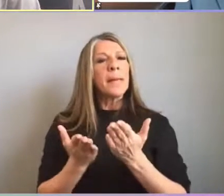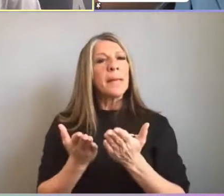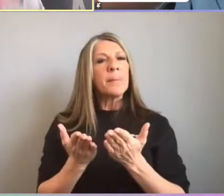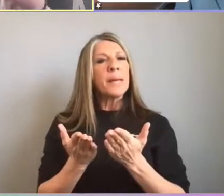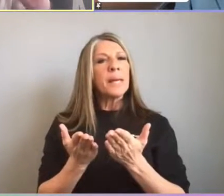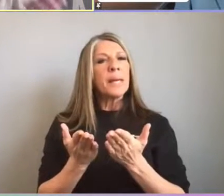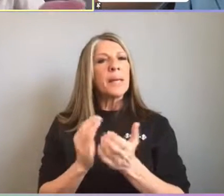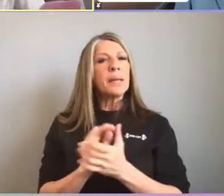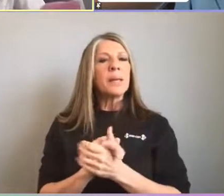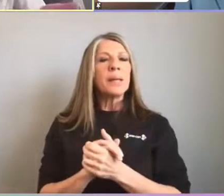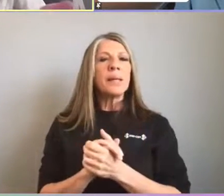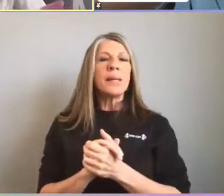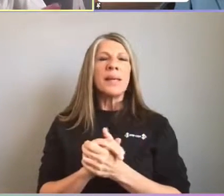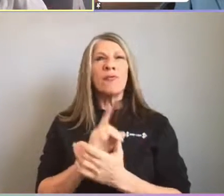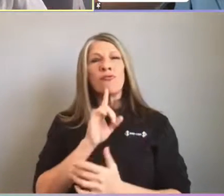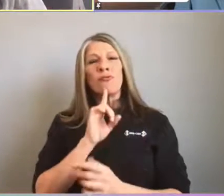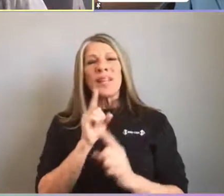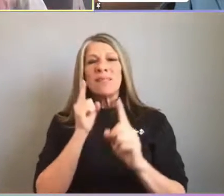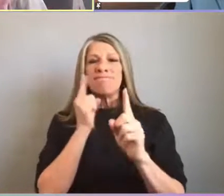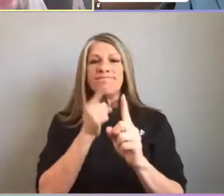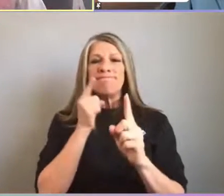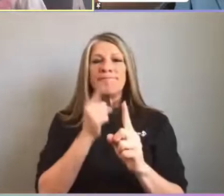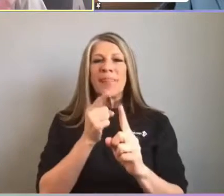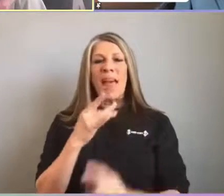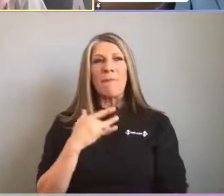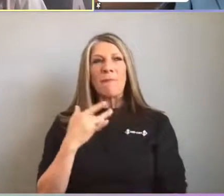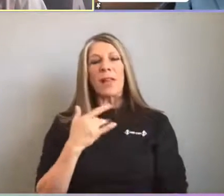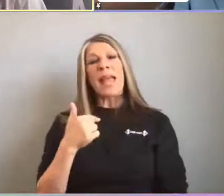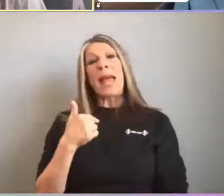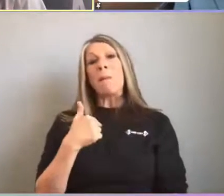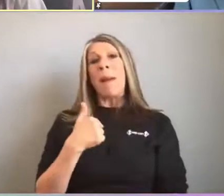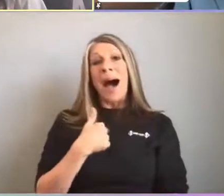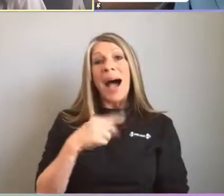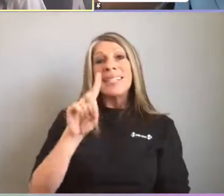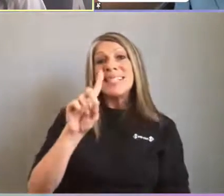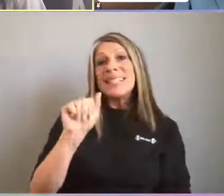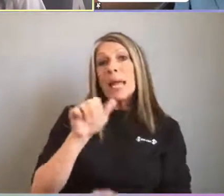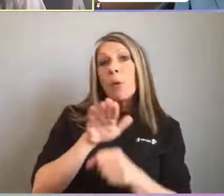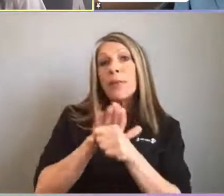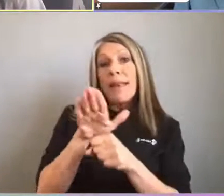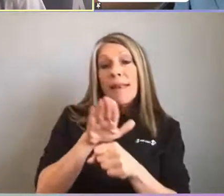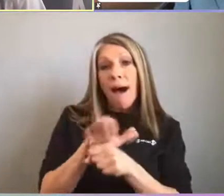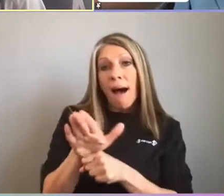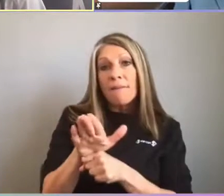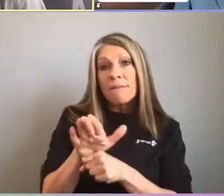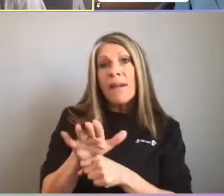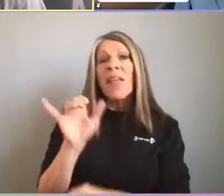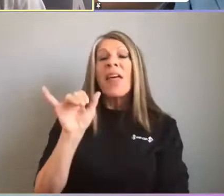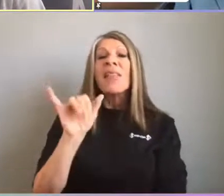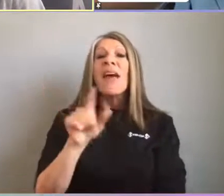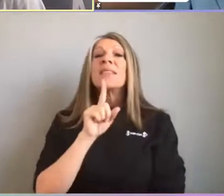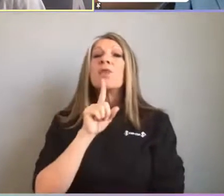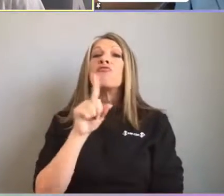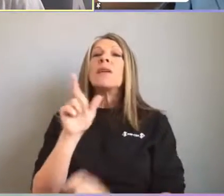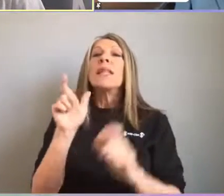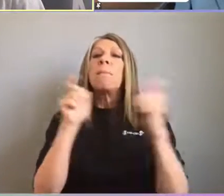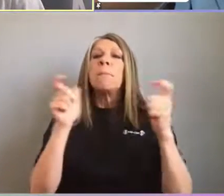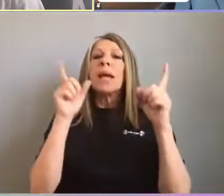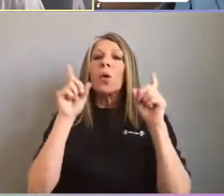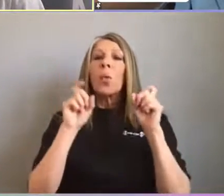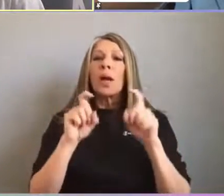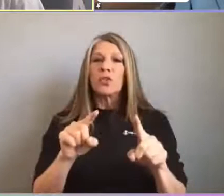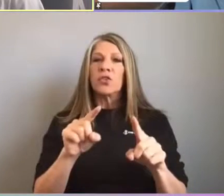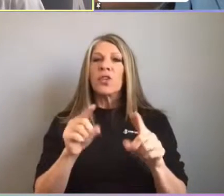that comes down to that feeling of, am I disabled enough? That is a very big question